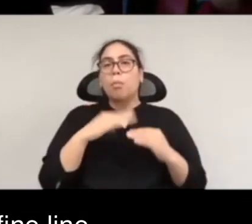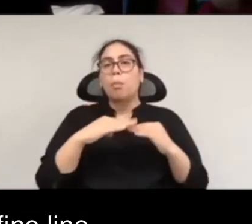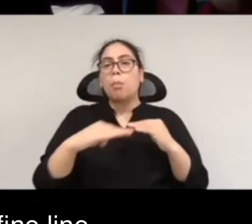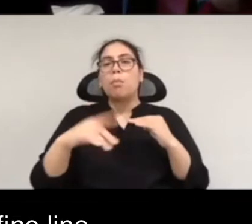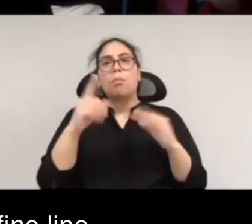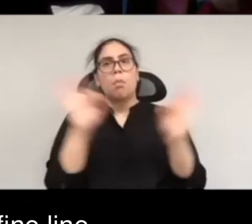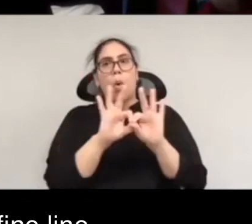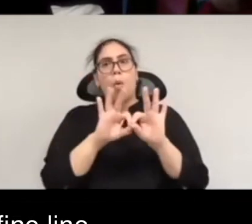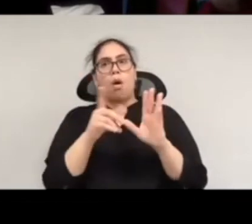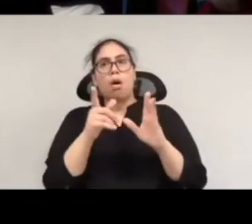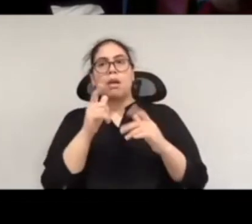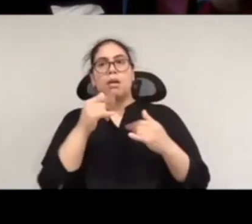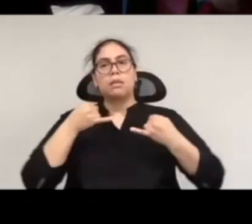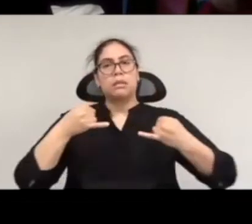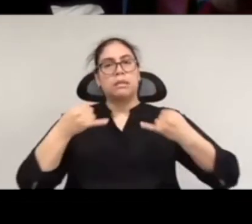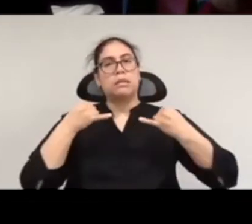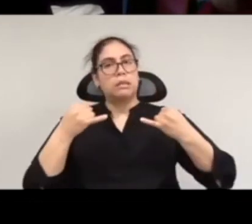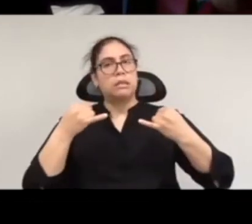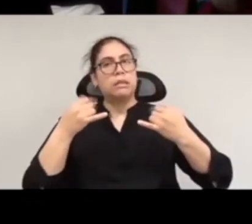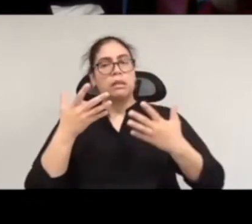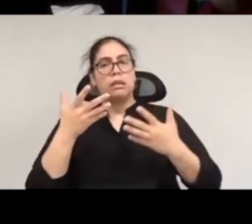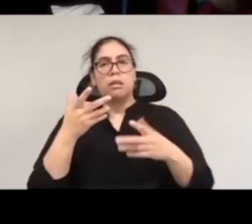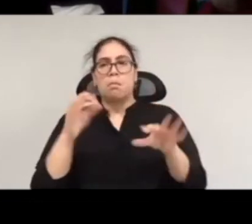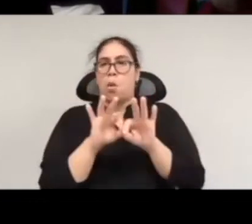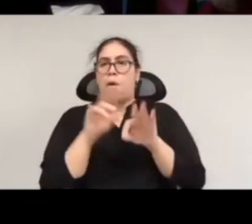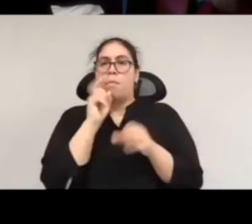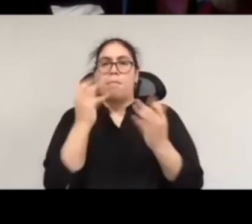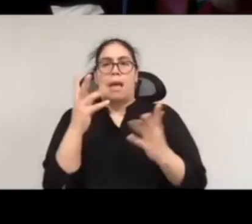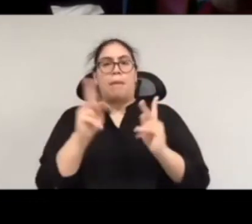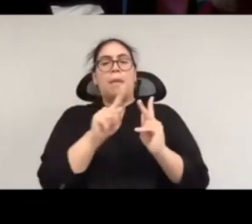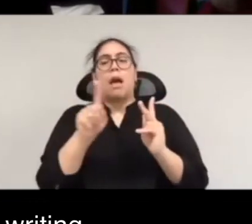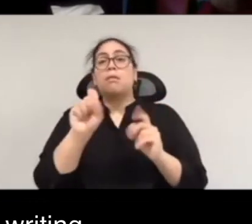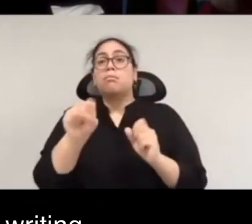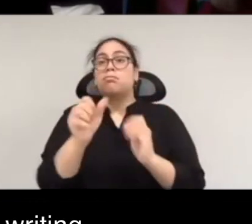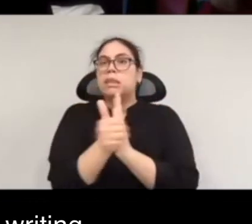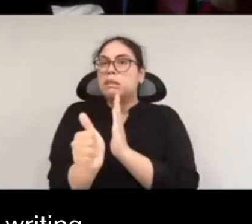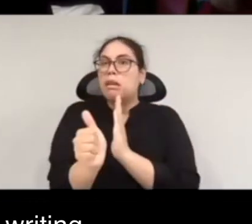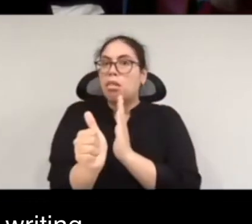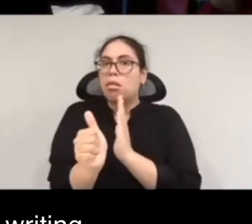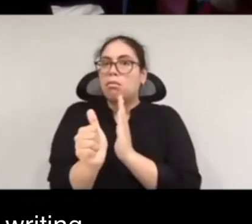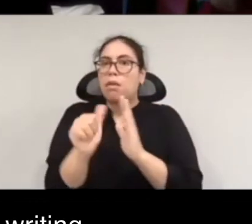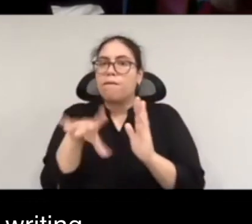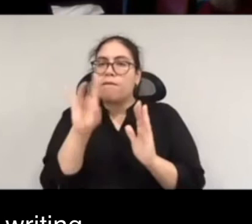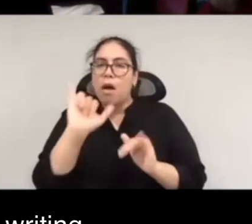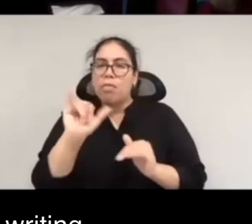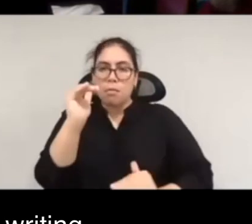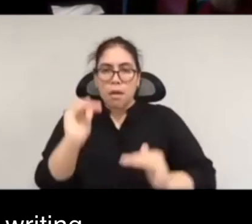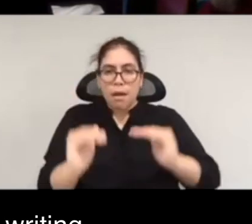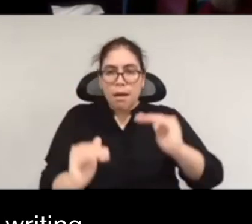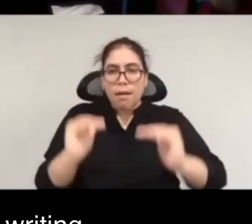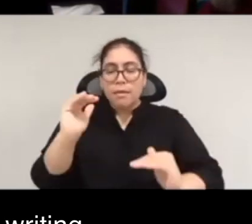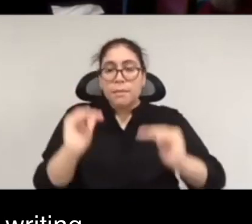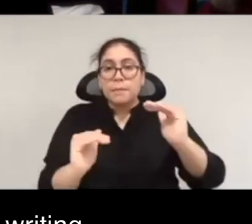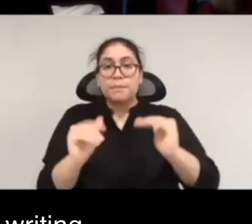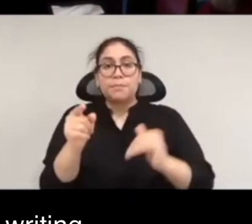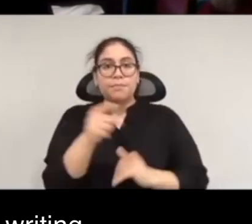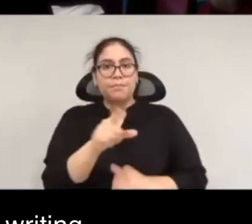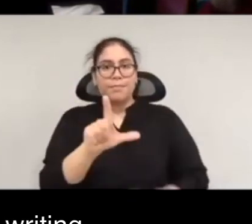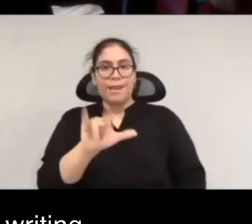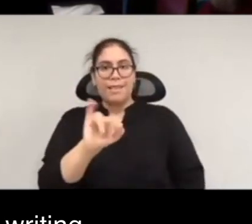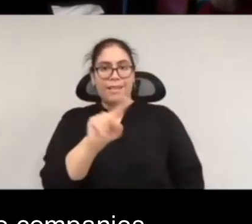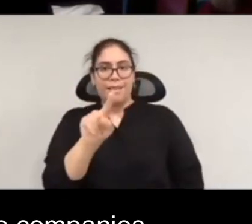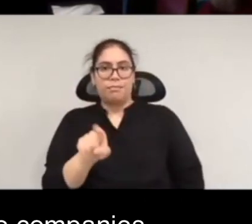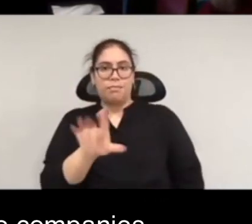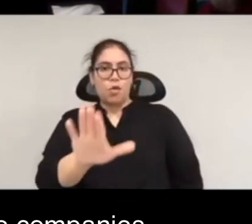line for a lot of people. And I do think it's a skill set. On top of the writing that Liz is so involved